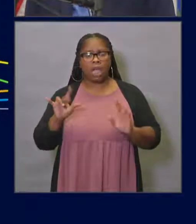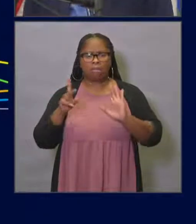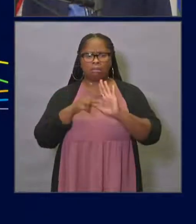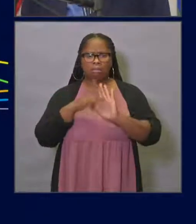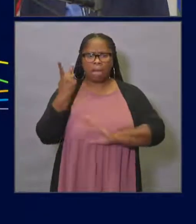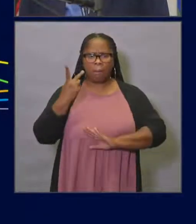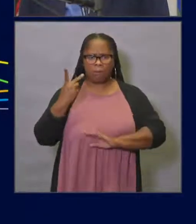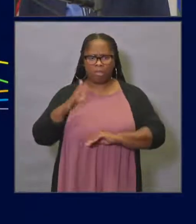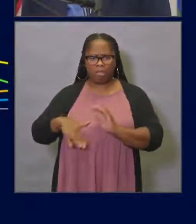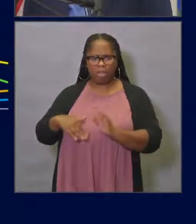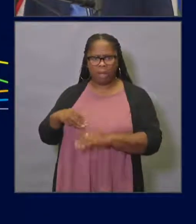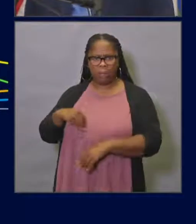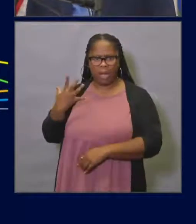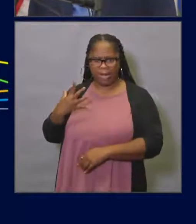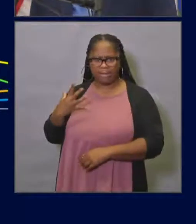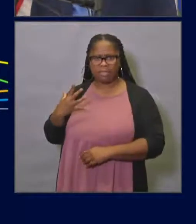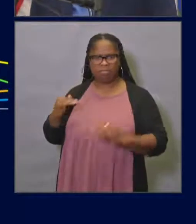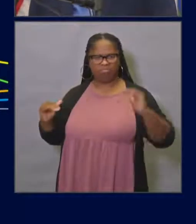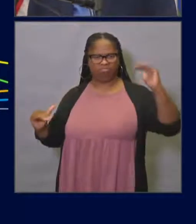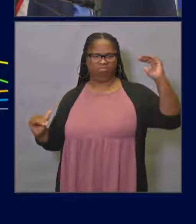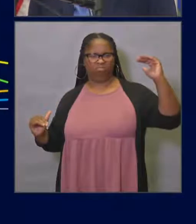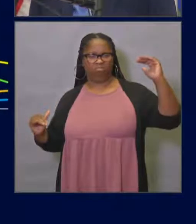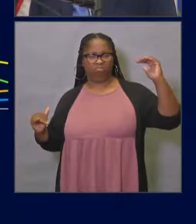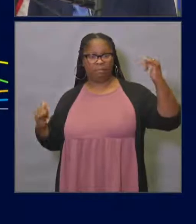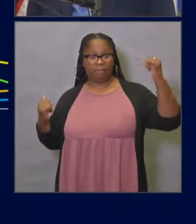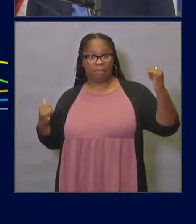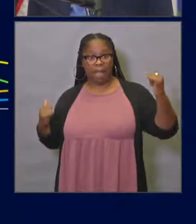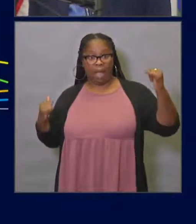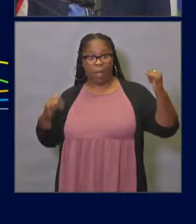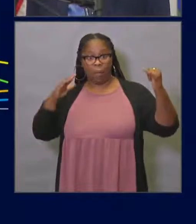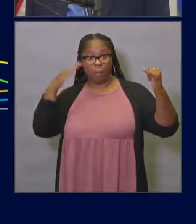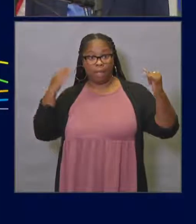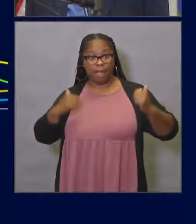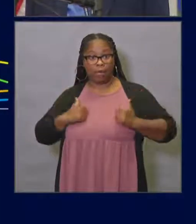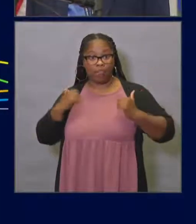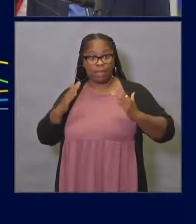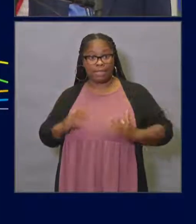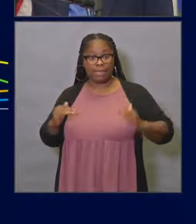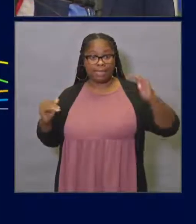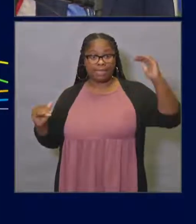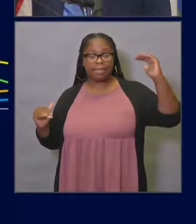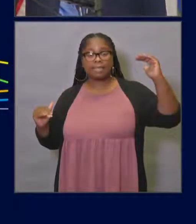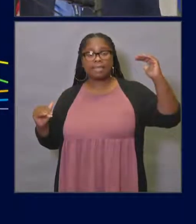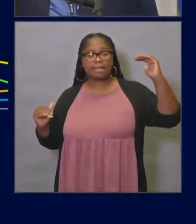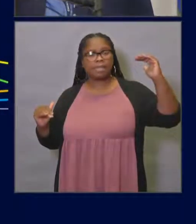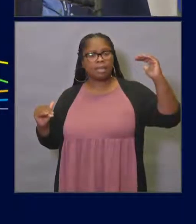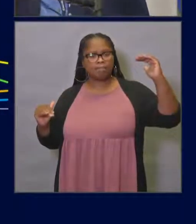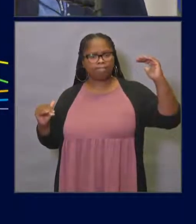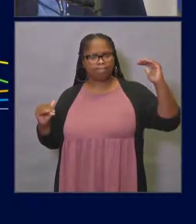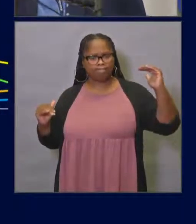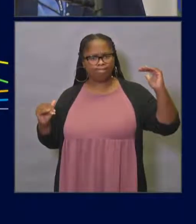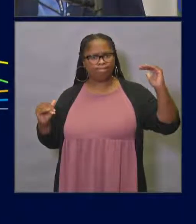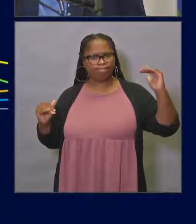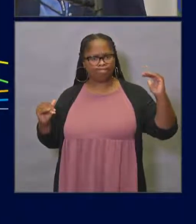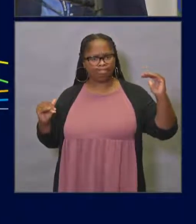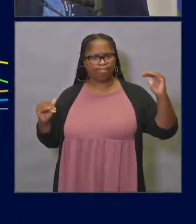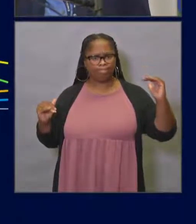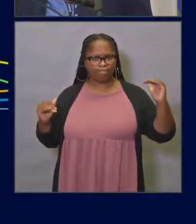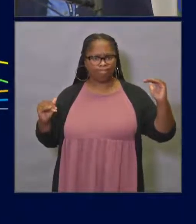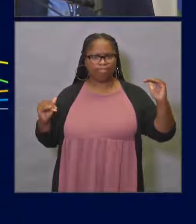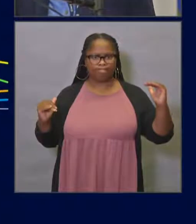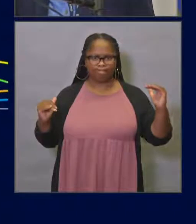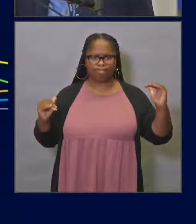white residents, and now hospitalizations among black residents again have dropped